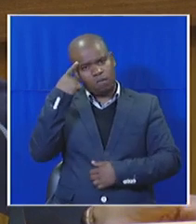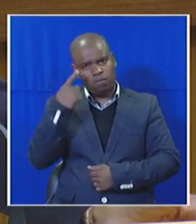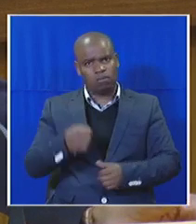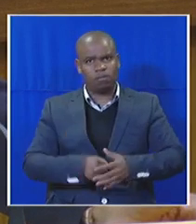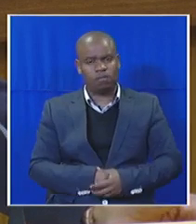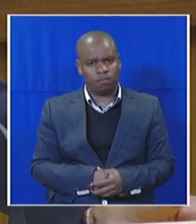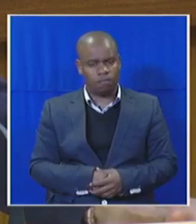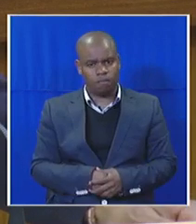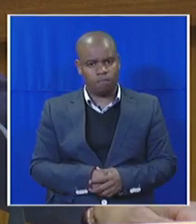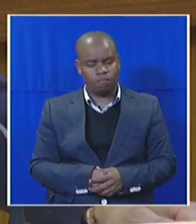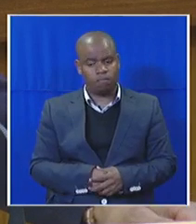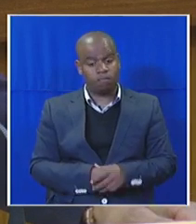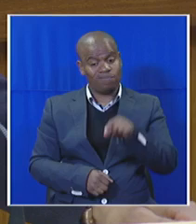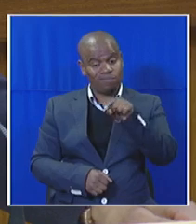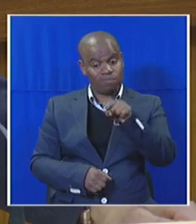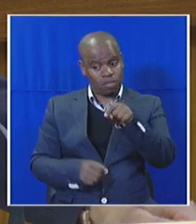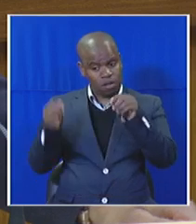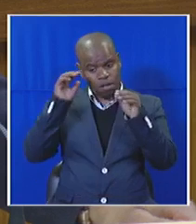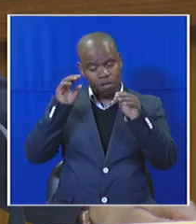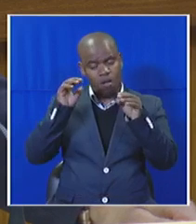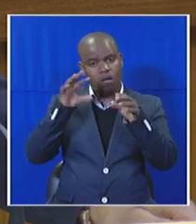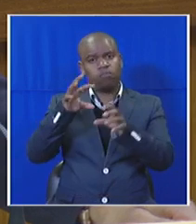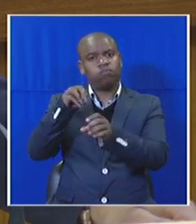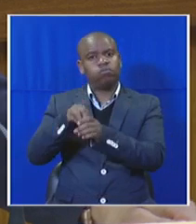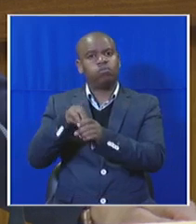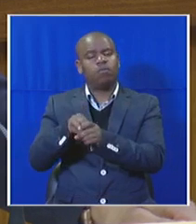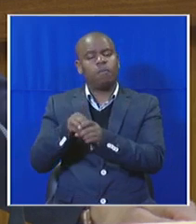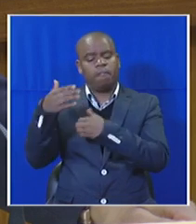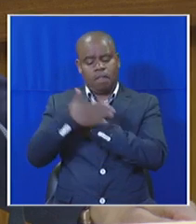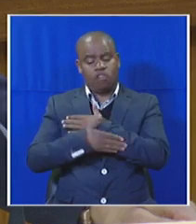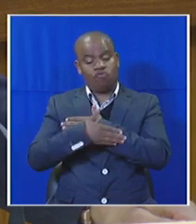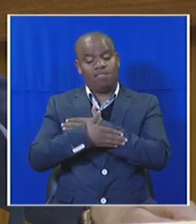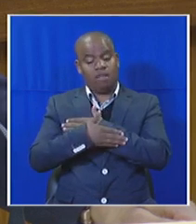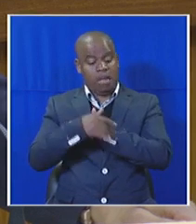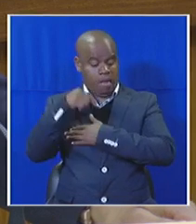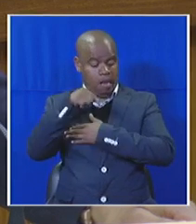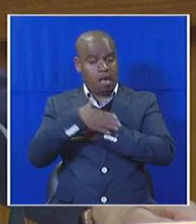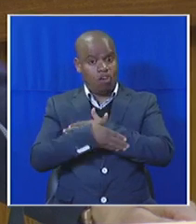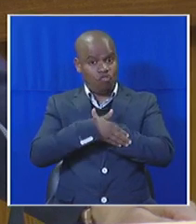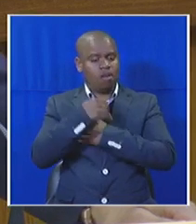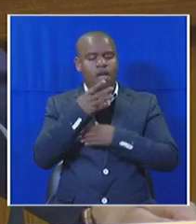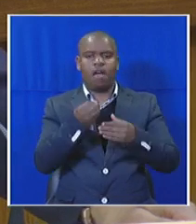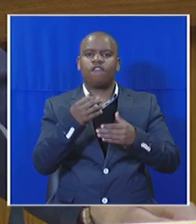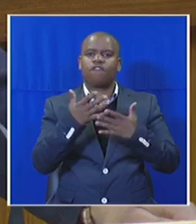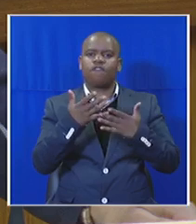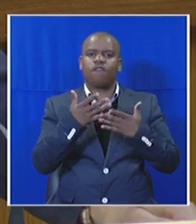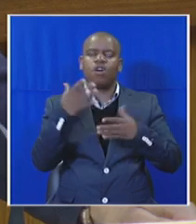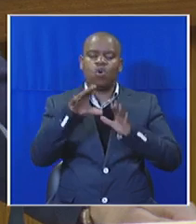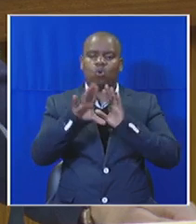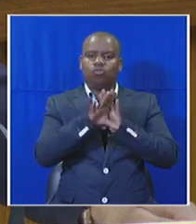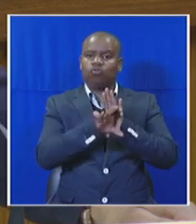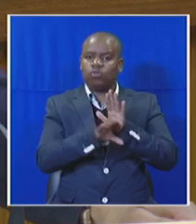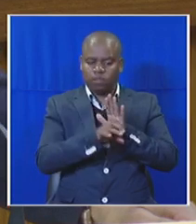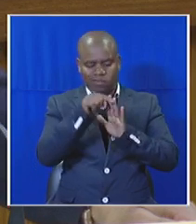the country that has a constitution which gives rights